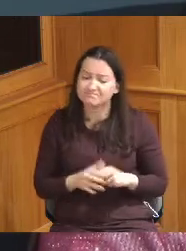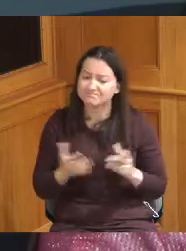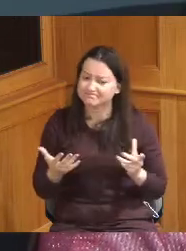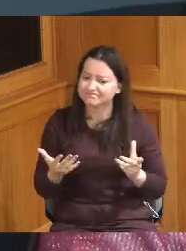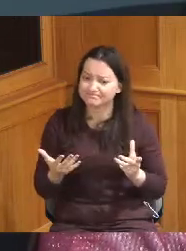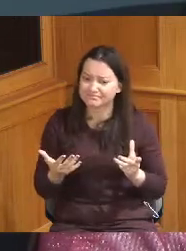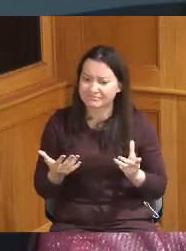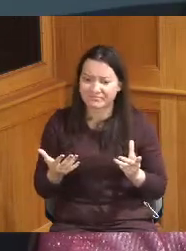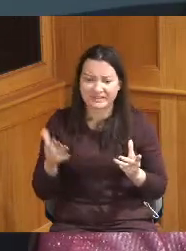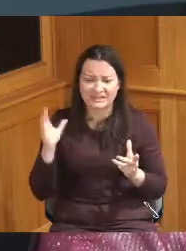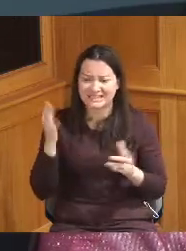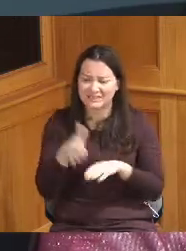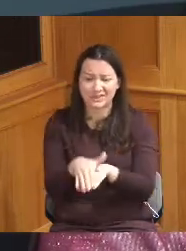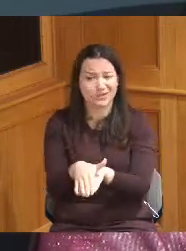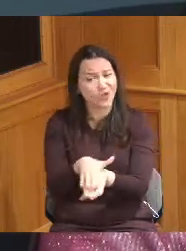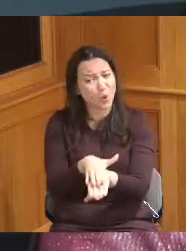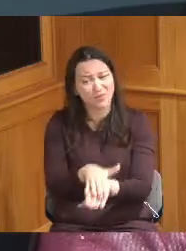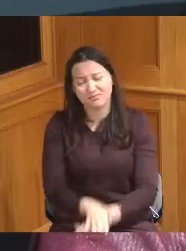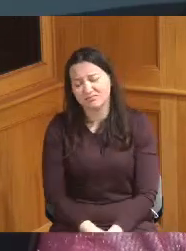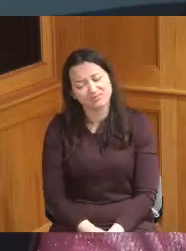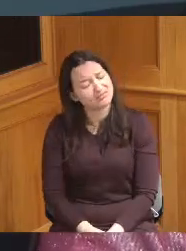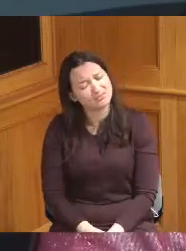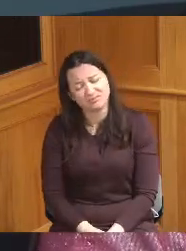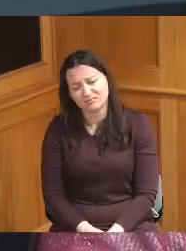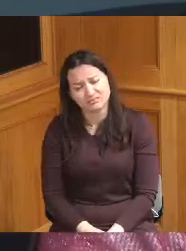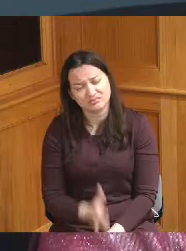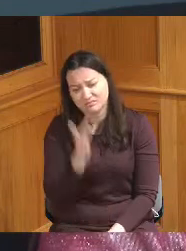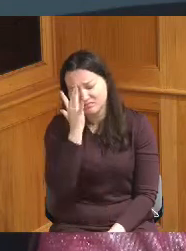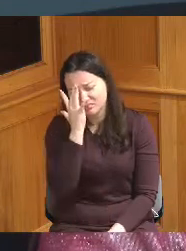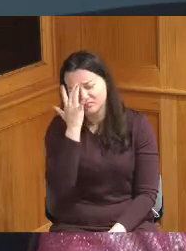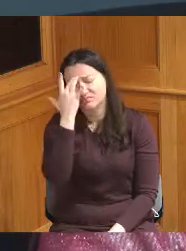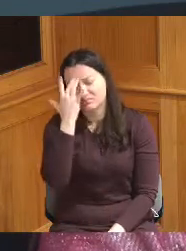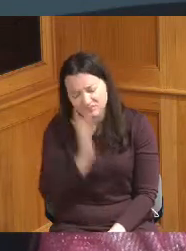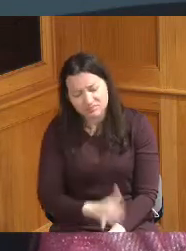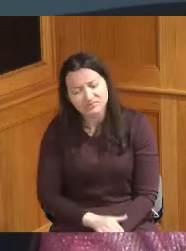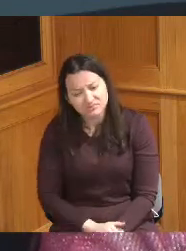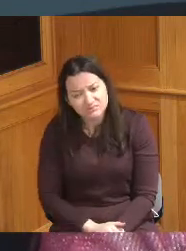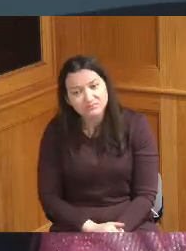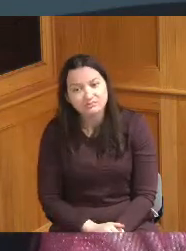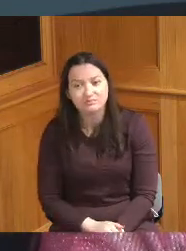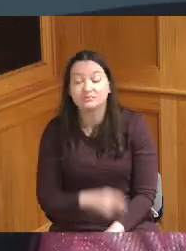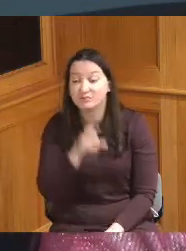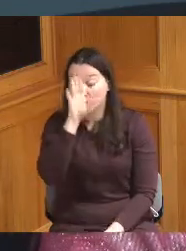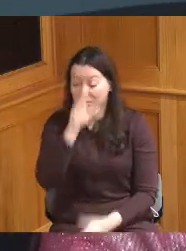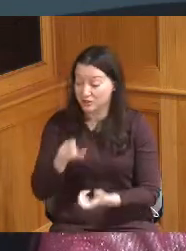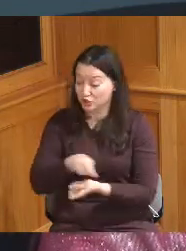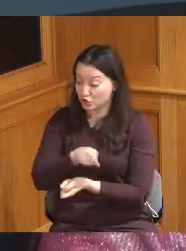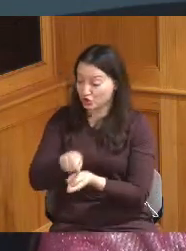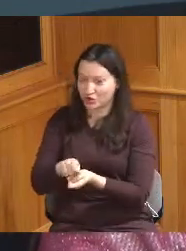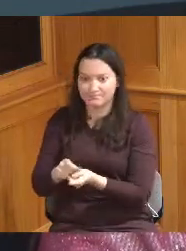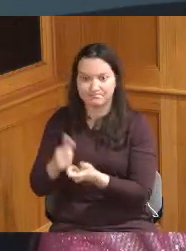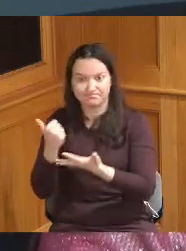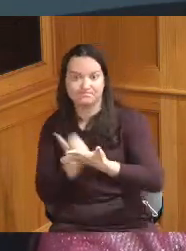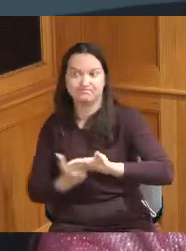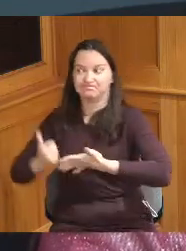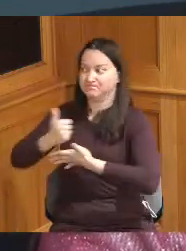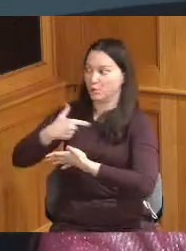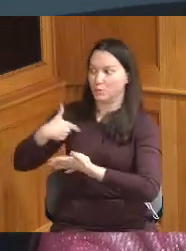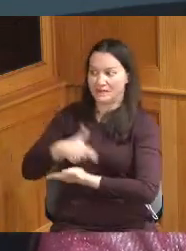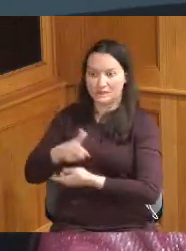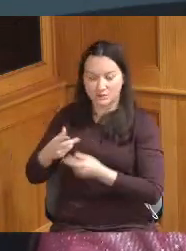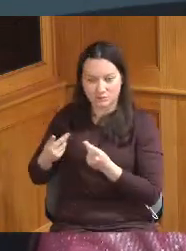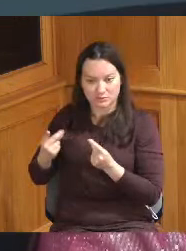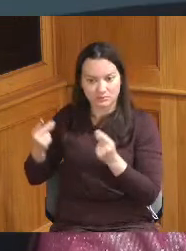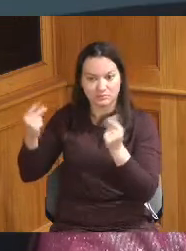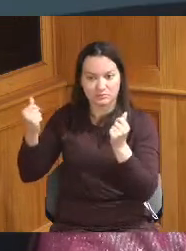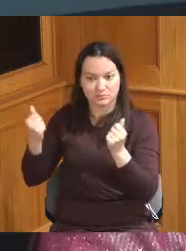just going too slow for me. When I say that, there are certain things that are urgent that need to be dealt with